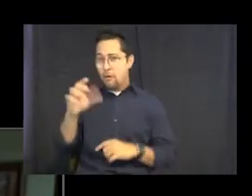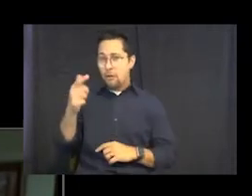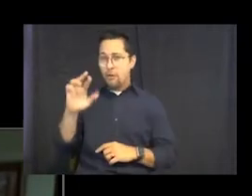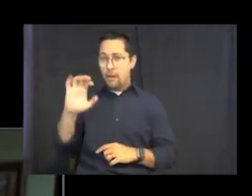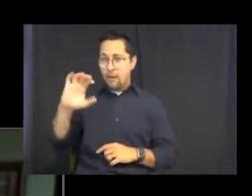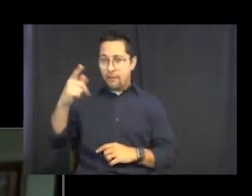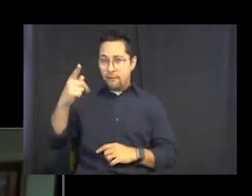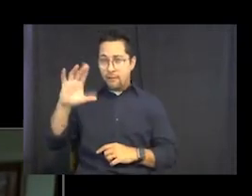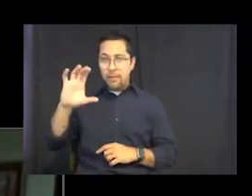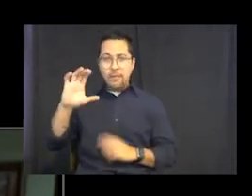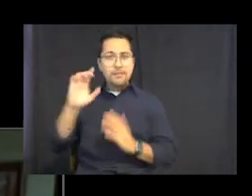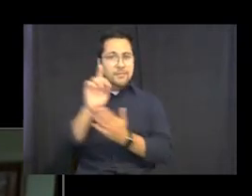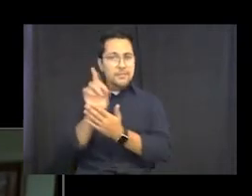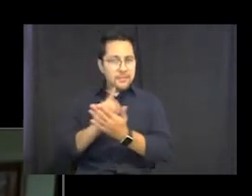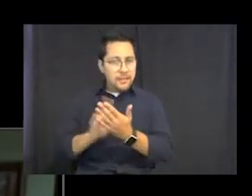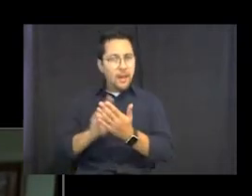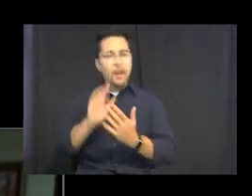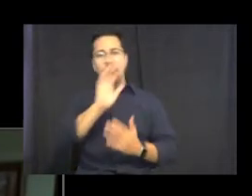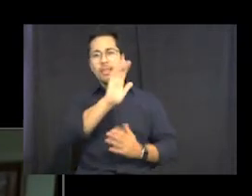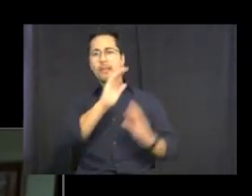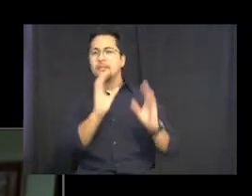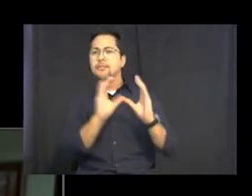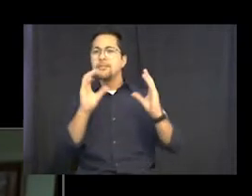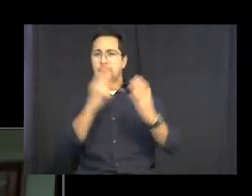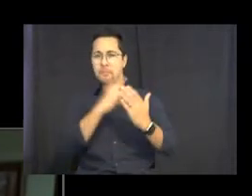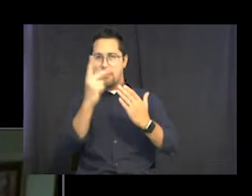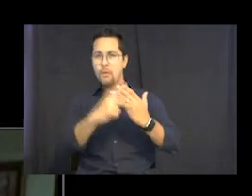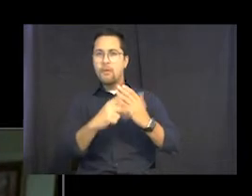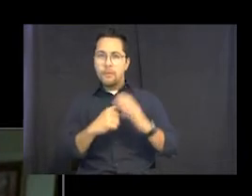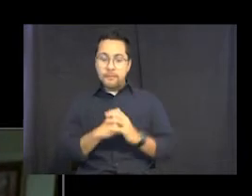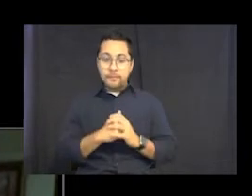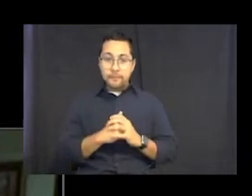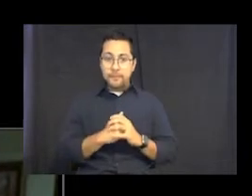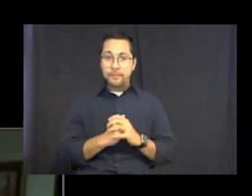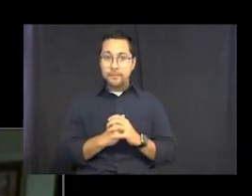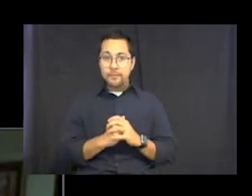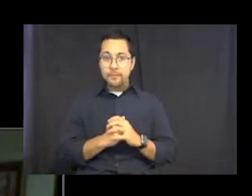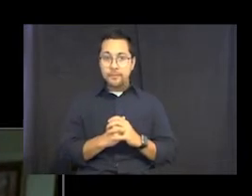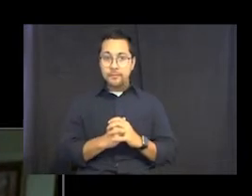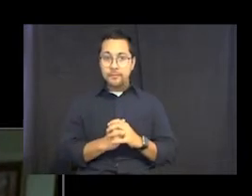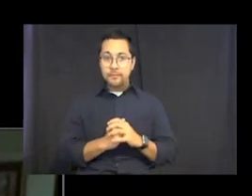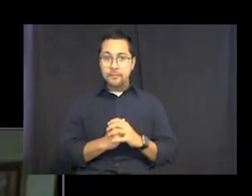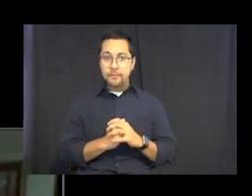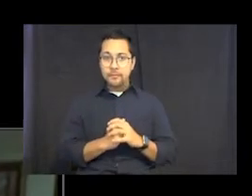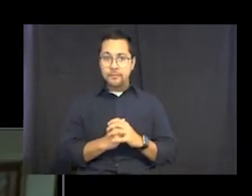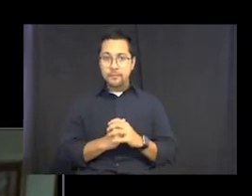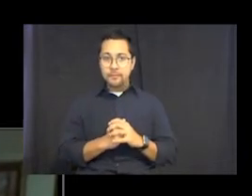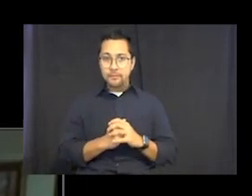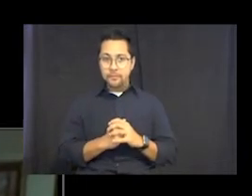design certificate program. One step